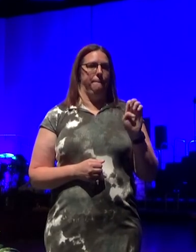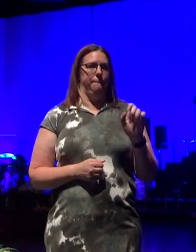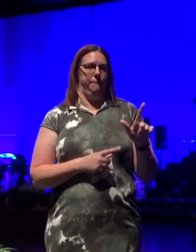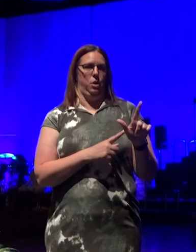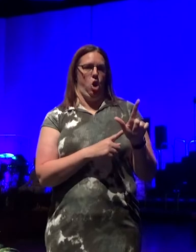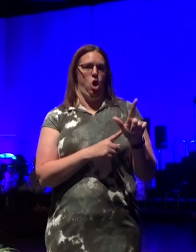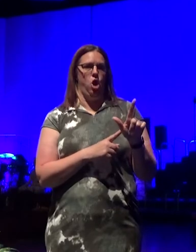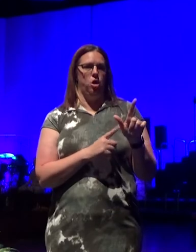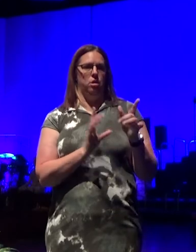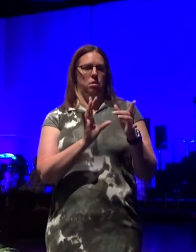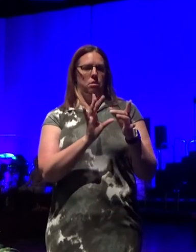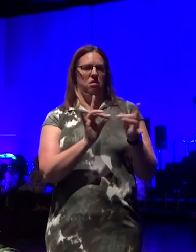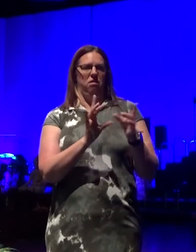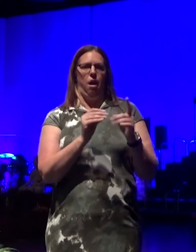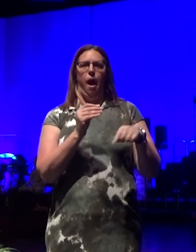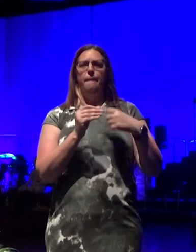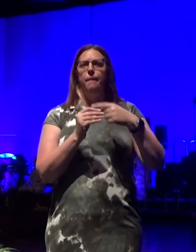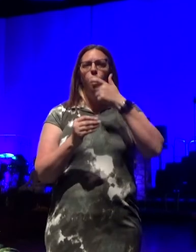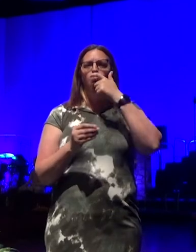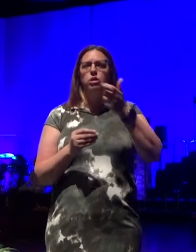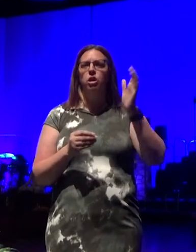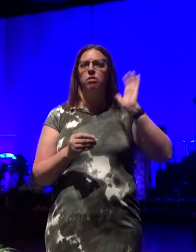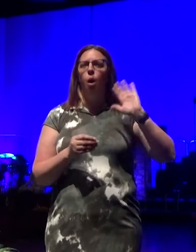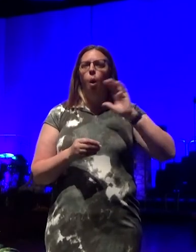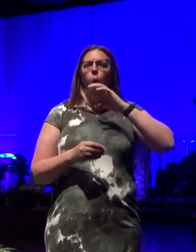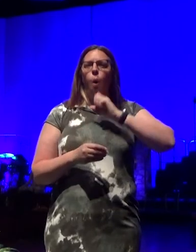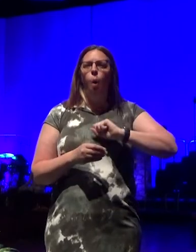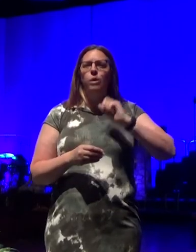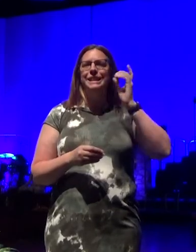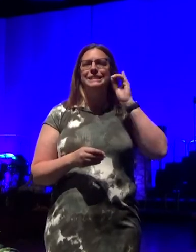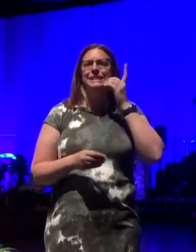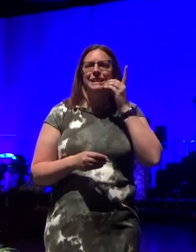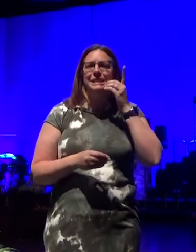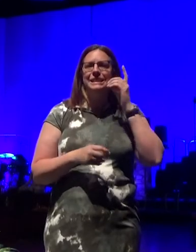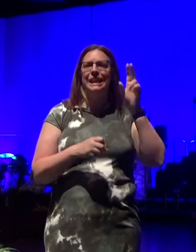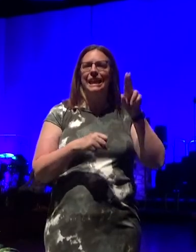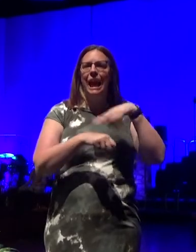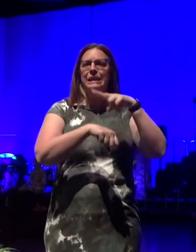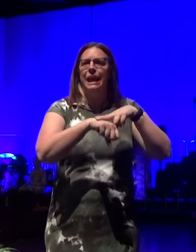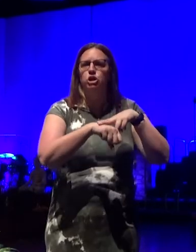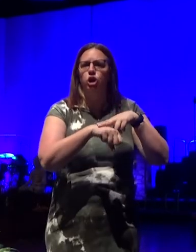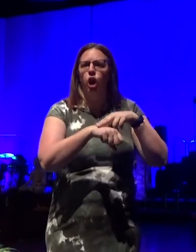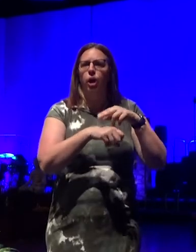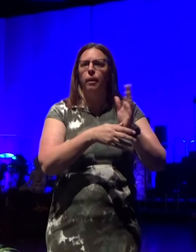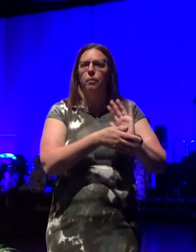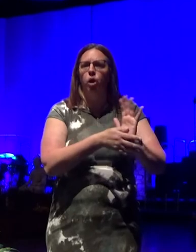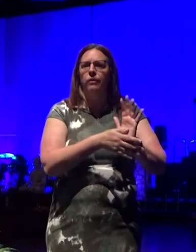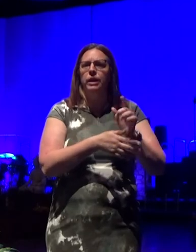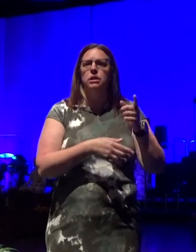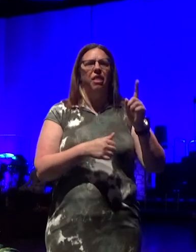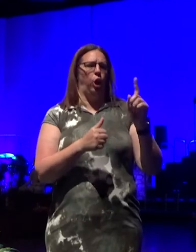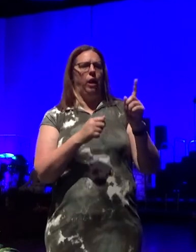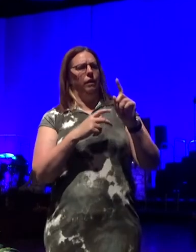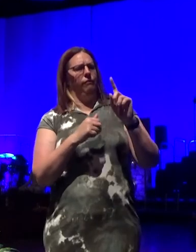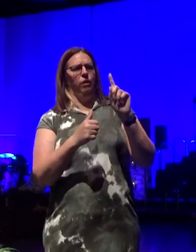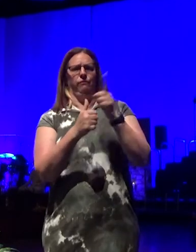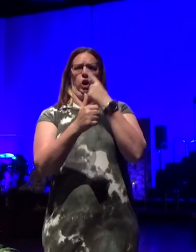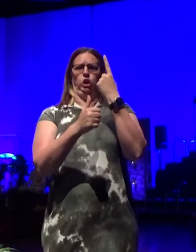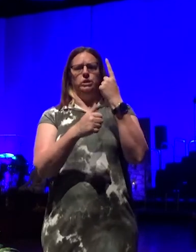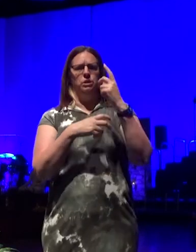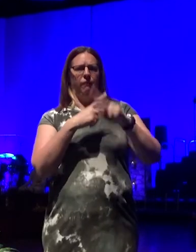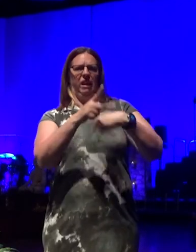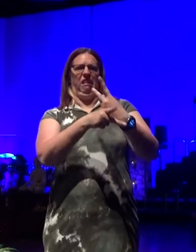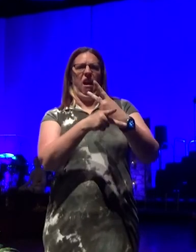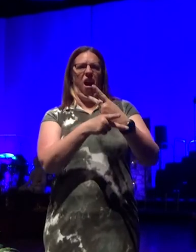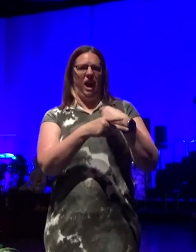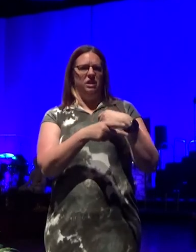nature documentaries. Do you remember those? They were very much the first of their kind in terms of documenting and videoing nature and